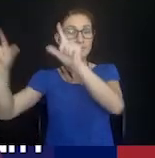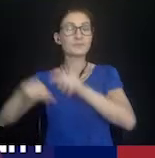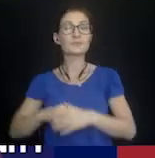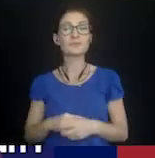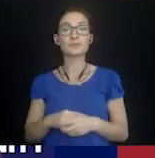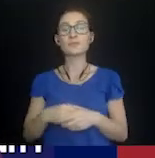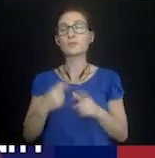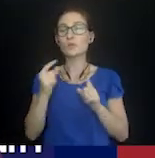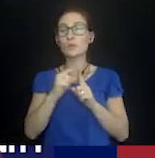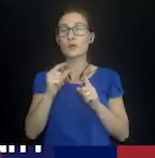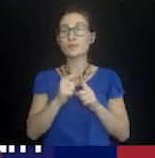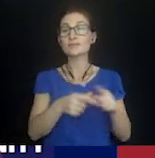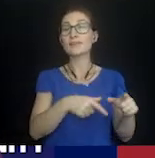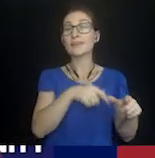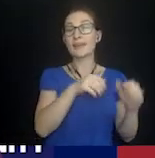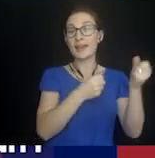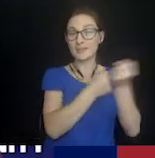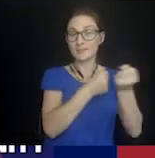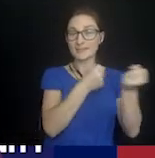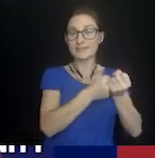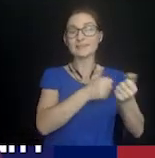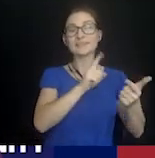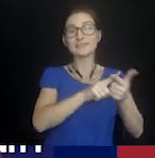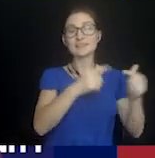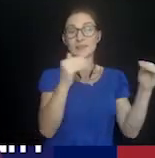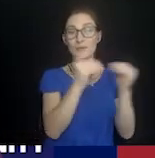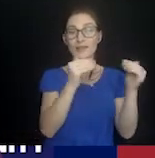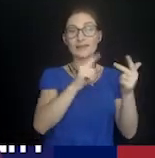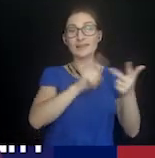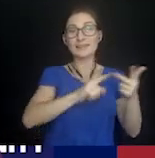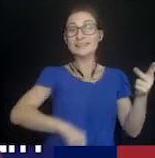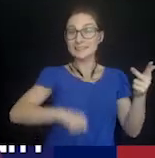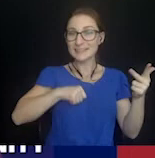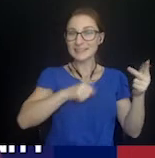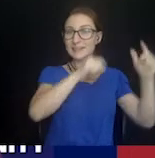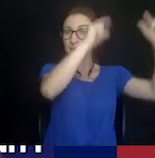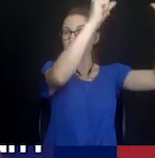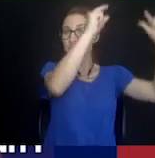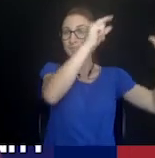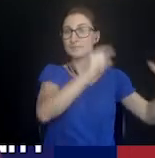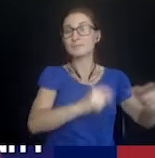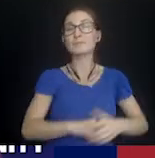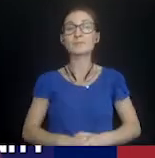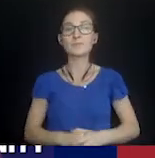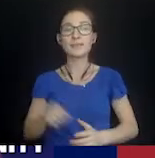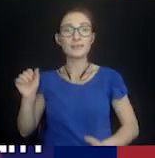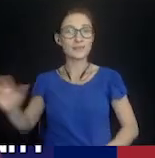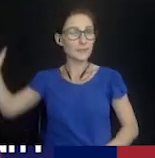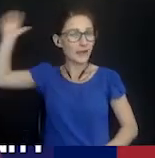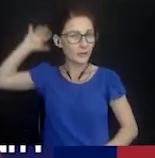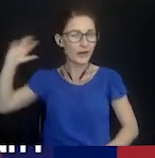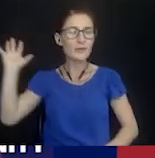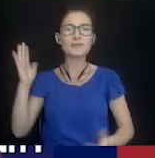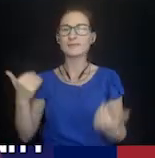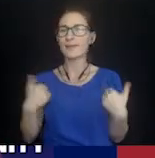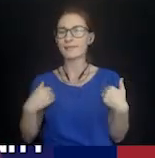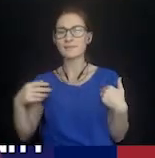dignity, and the color scheme behind me. And I might struggle with this, y'all. It's purple,